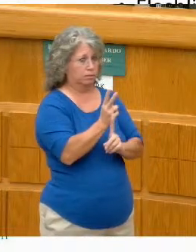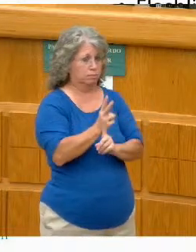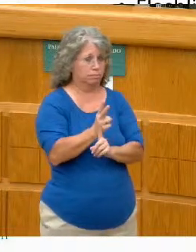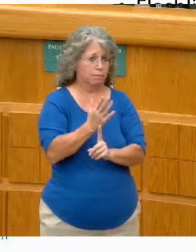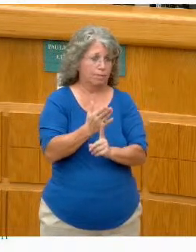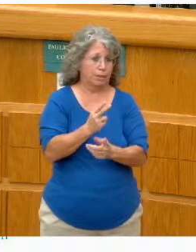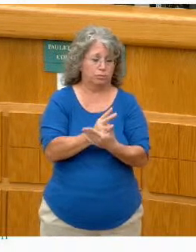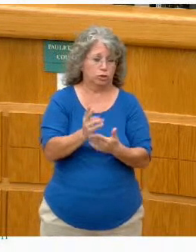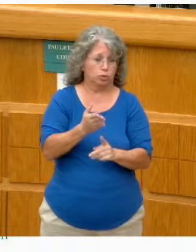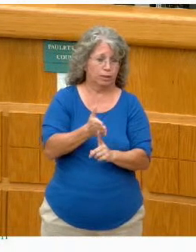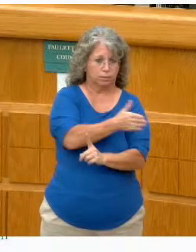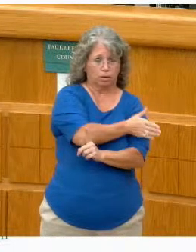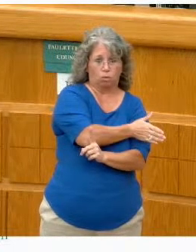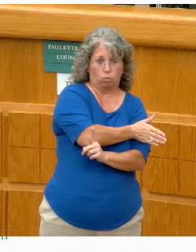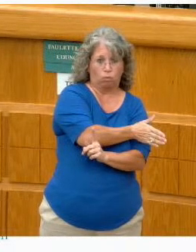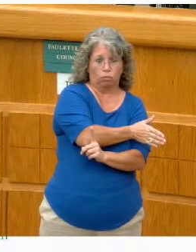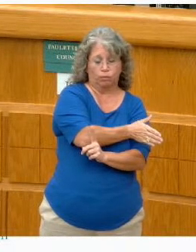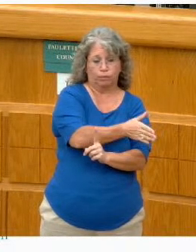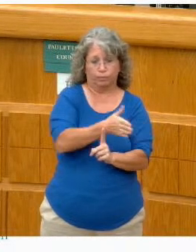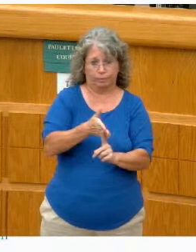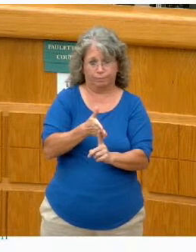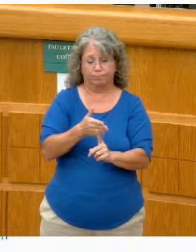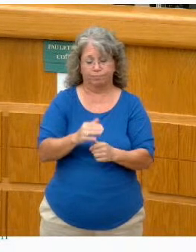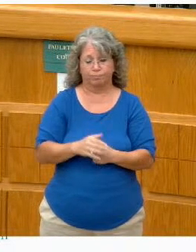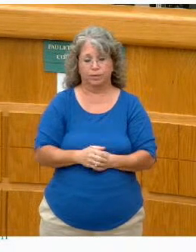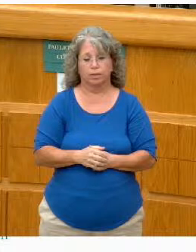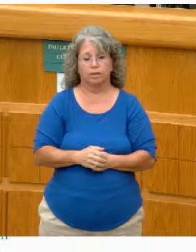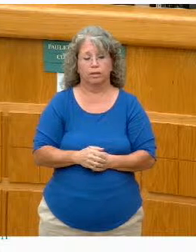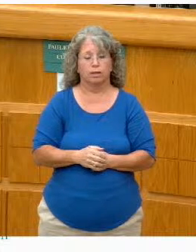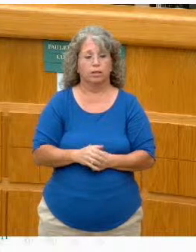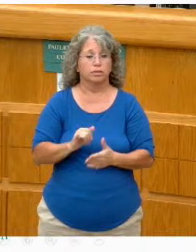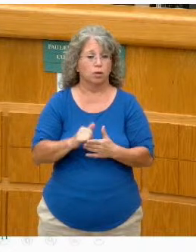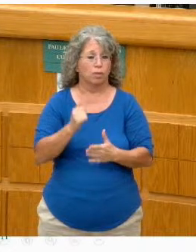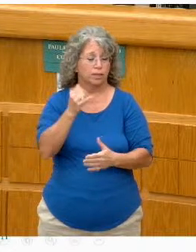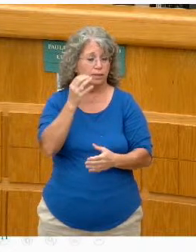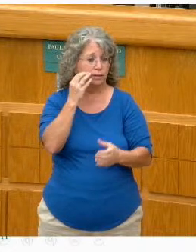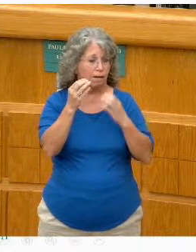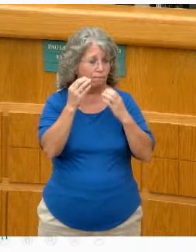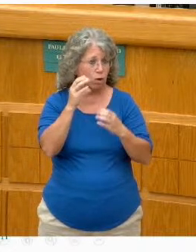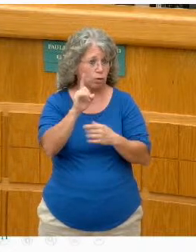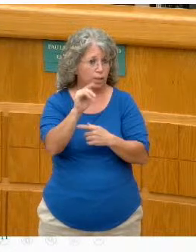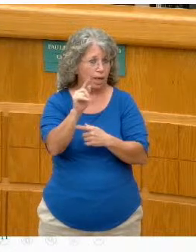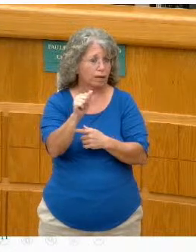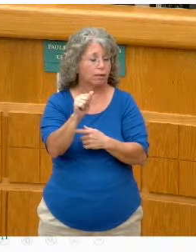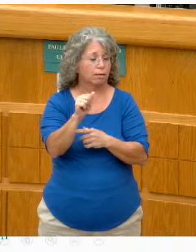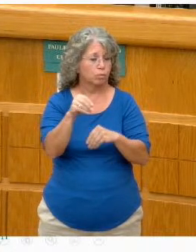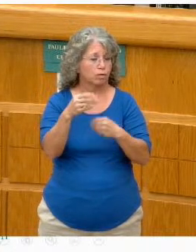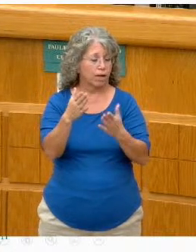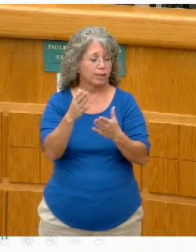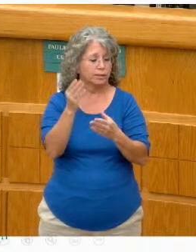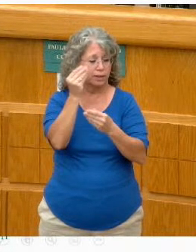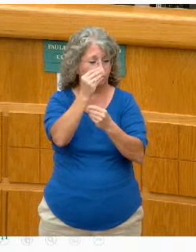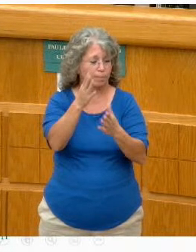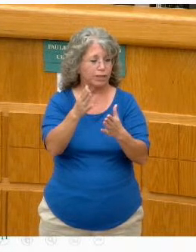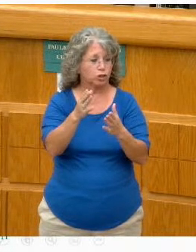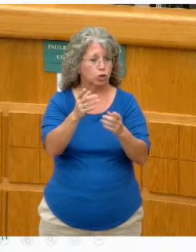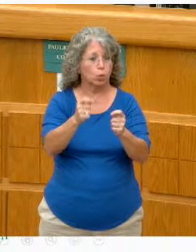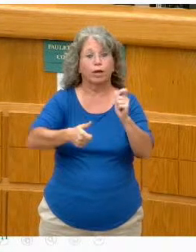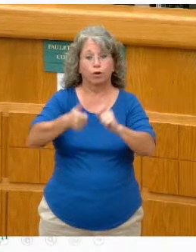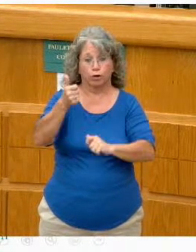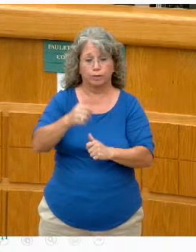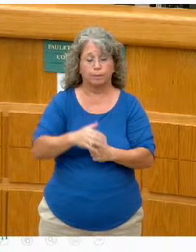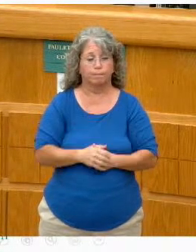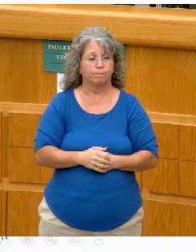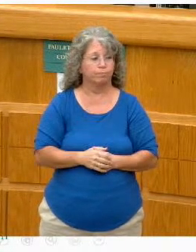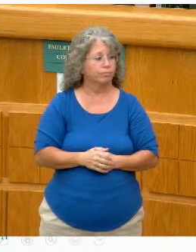and what we might expect to see in the future. So let me show you how. First, we have our first